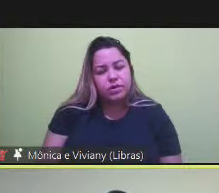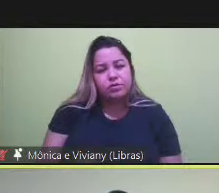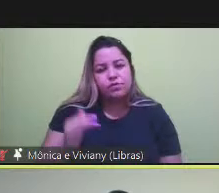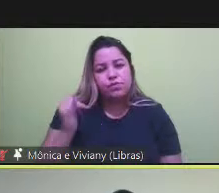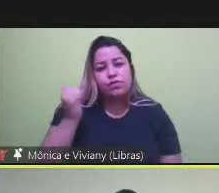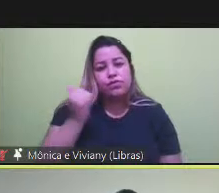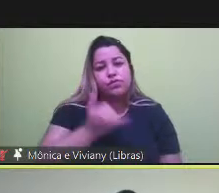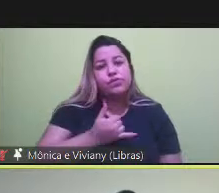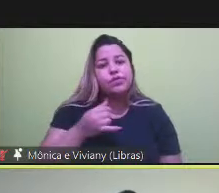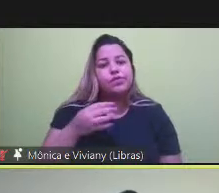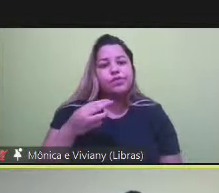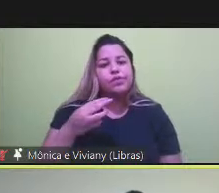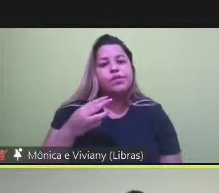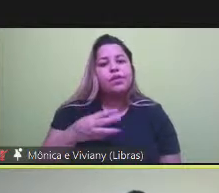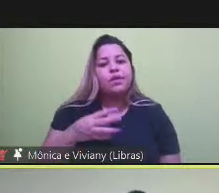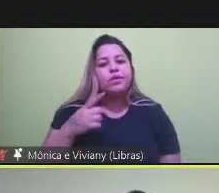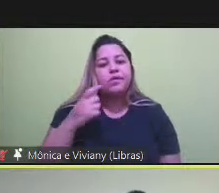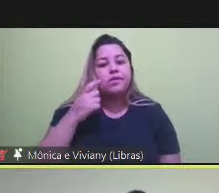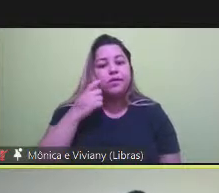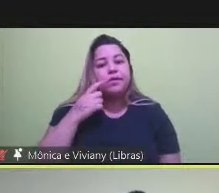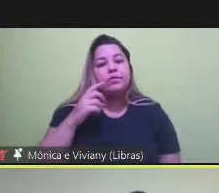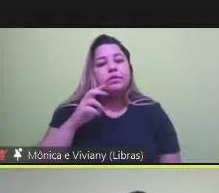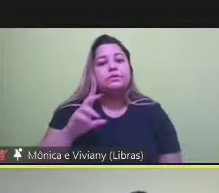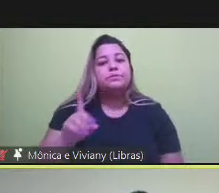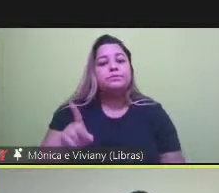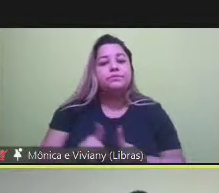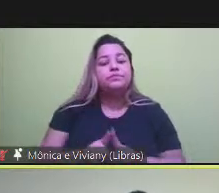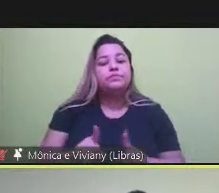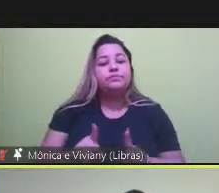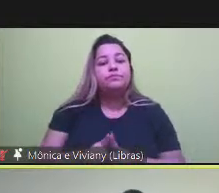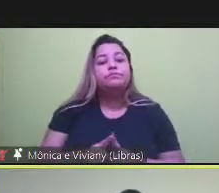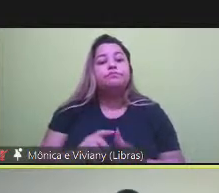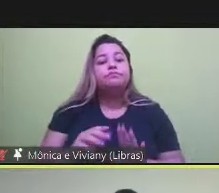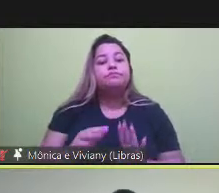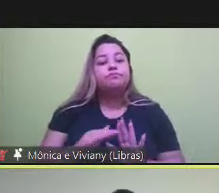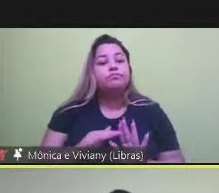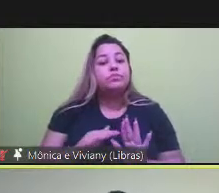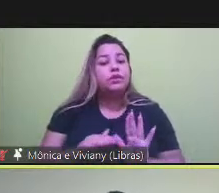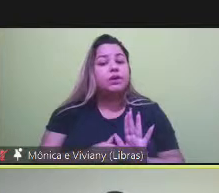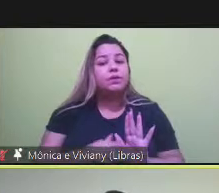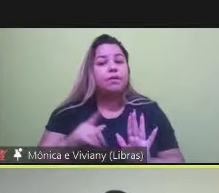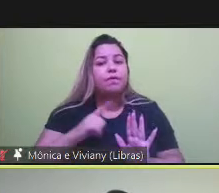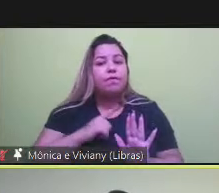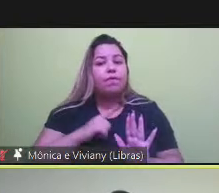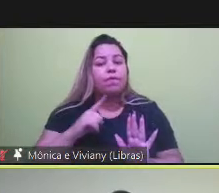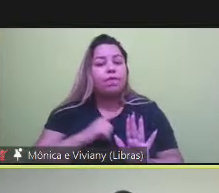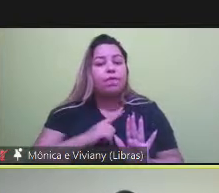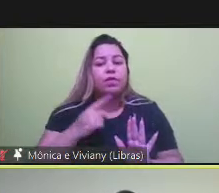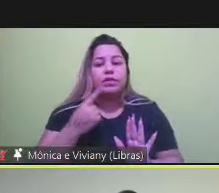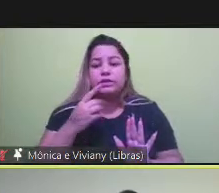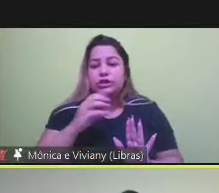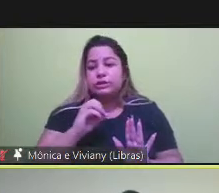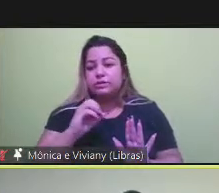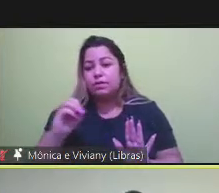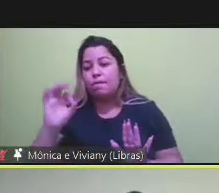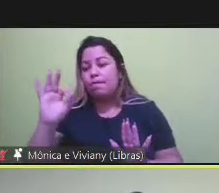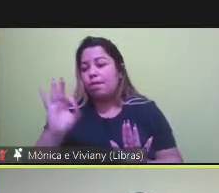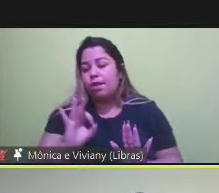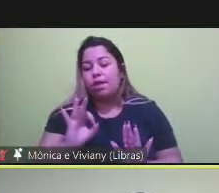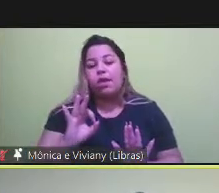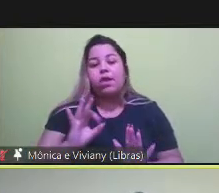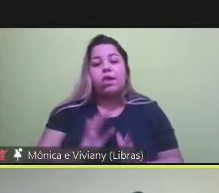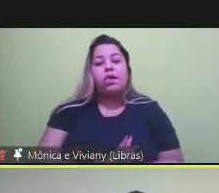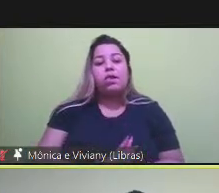Here I said before, now we are going to this attention network. So primary healthcare has a coverage of